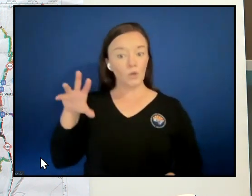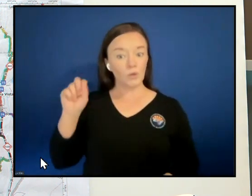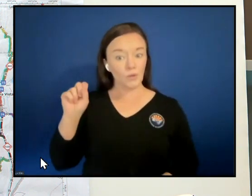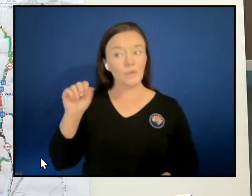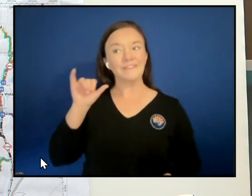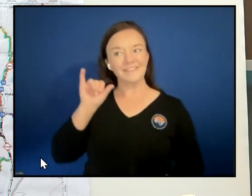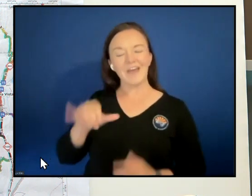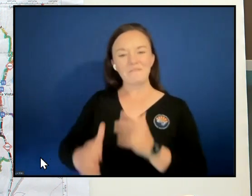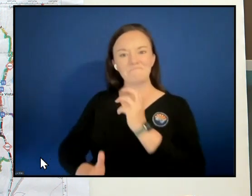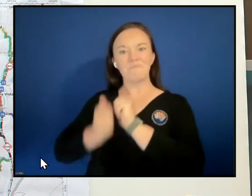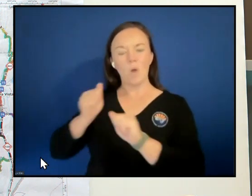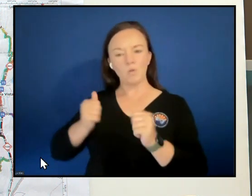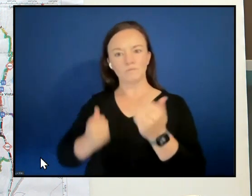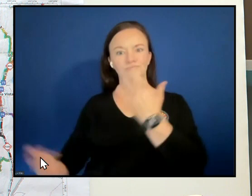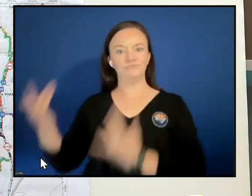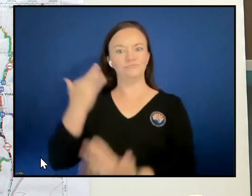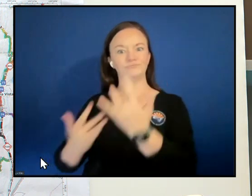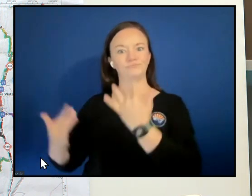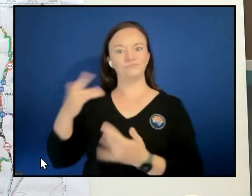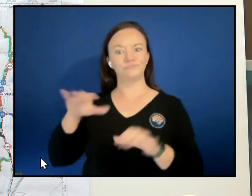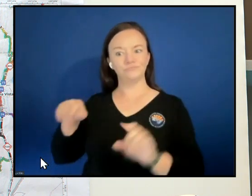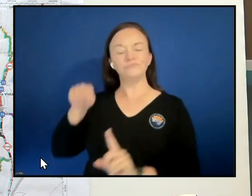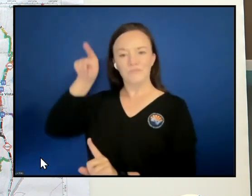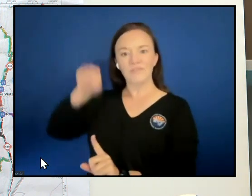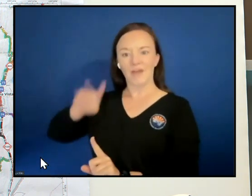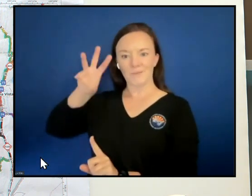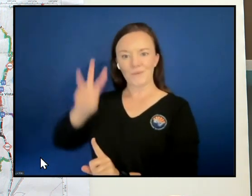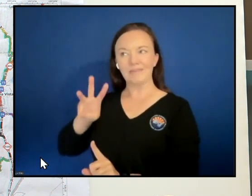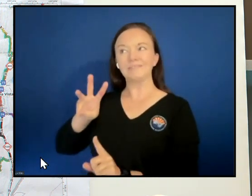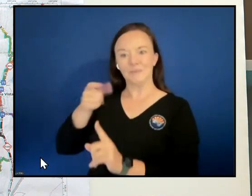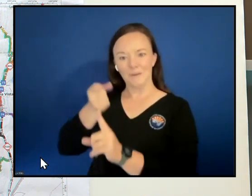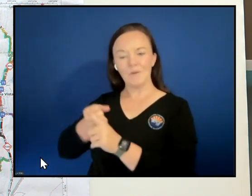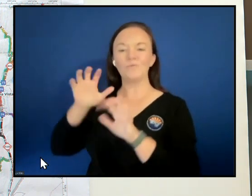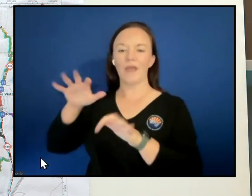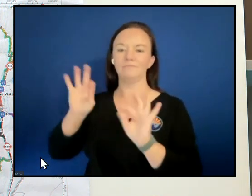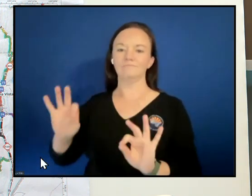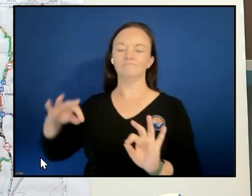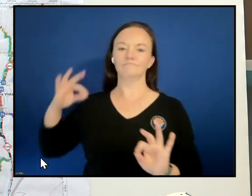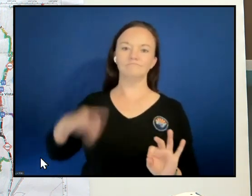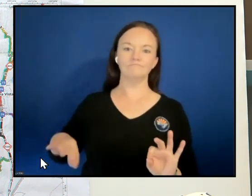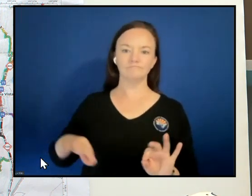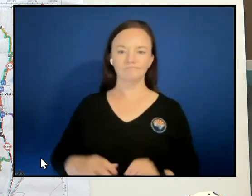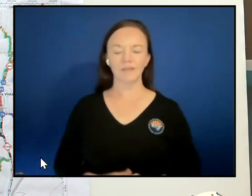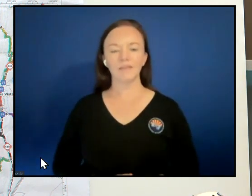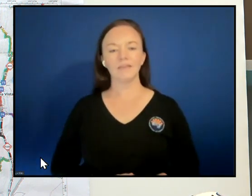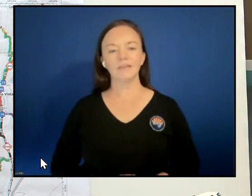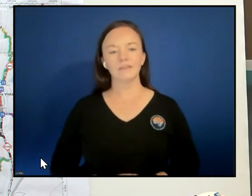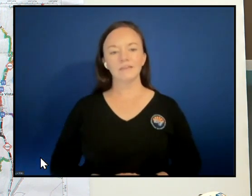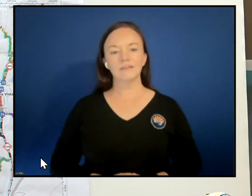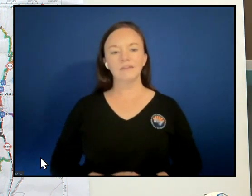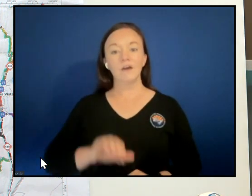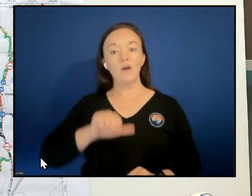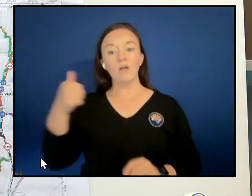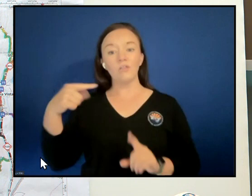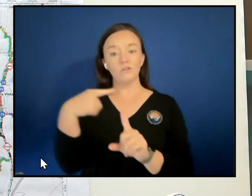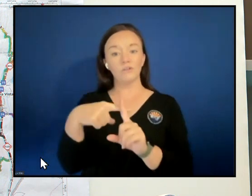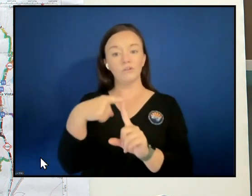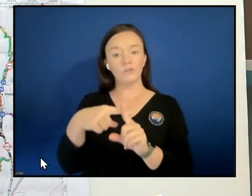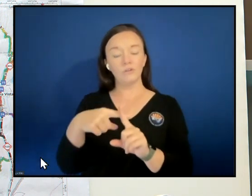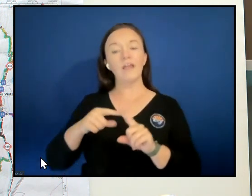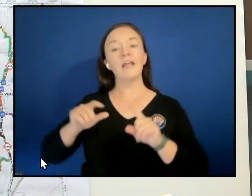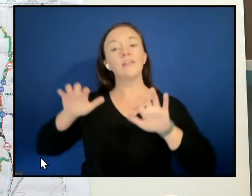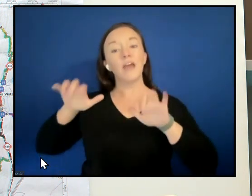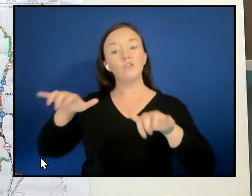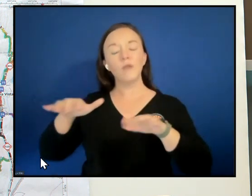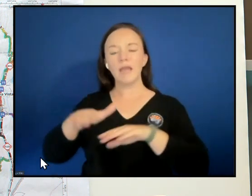fire was located. So very beneficial rain. And the other good news is all this rain has been coming slow and steady. We